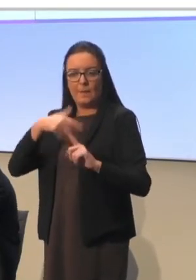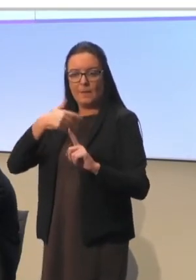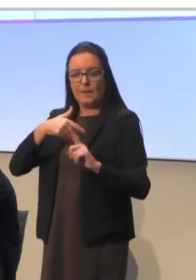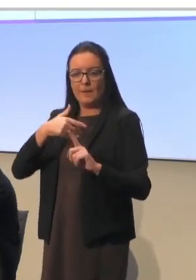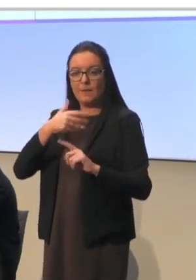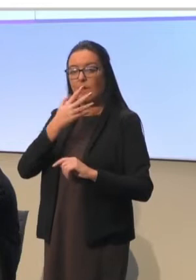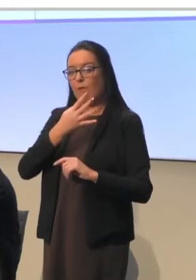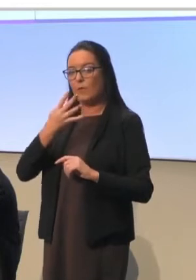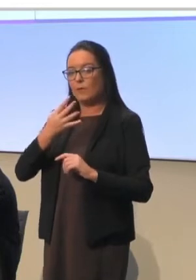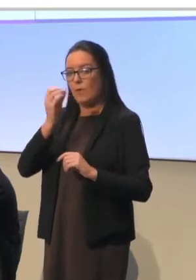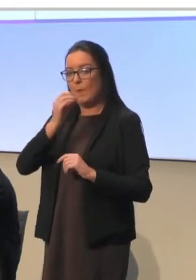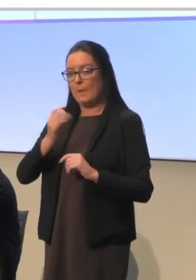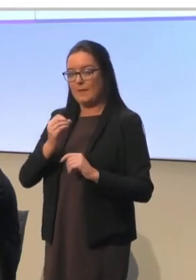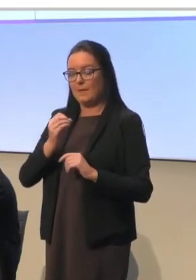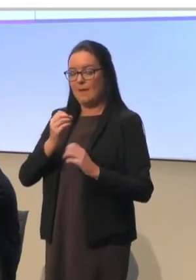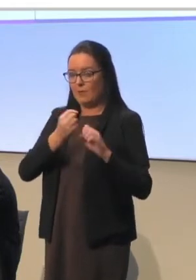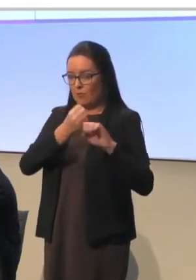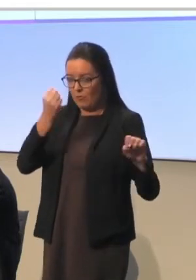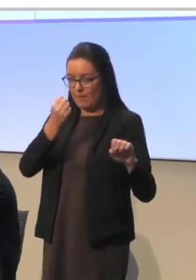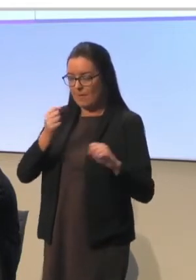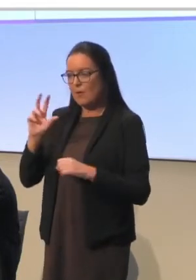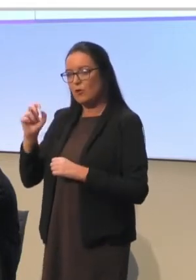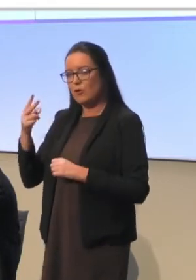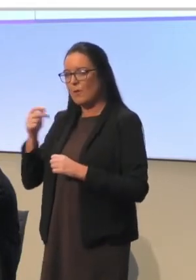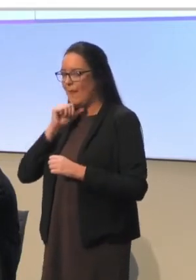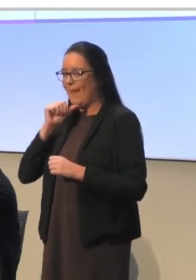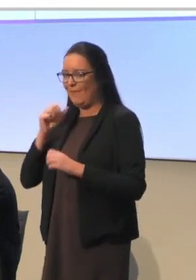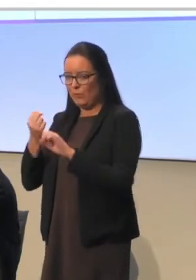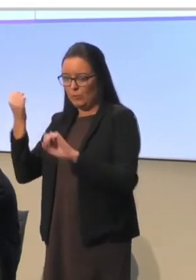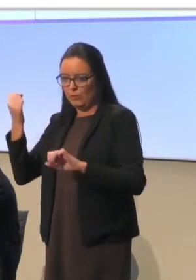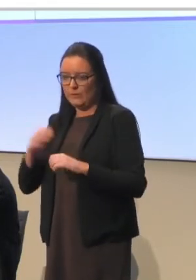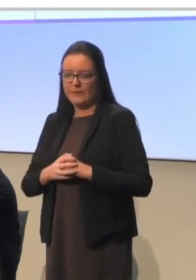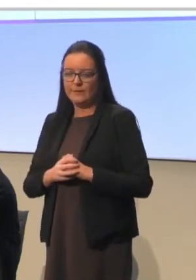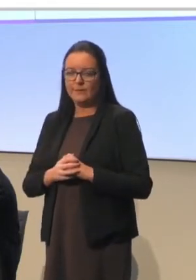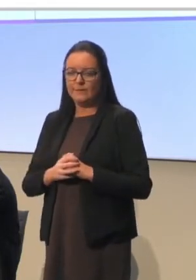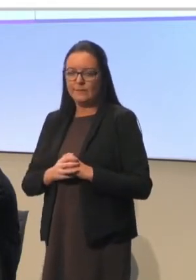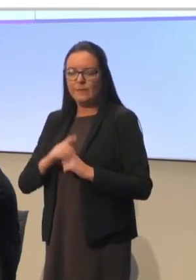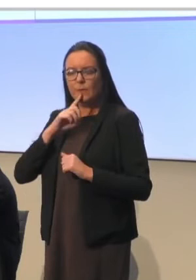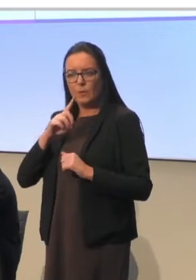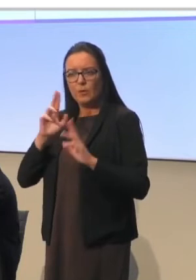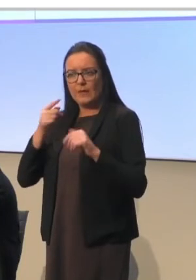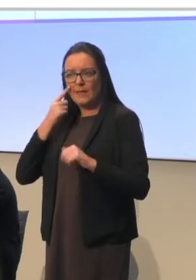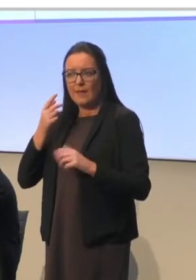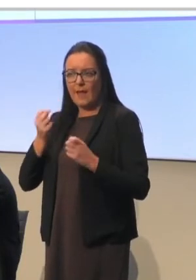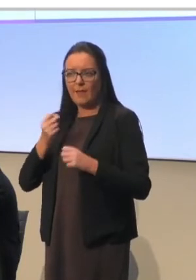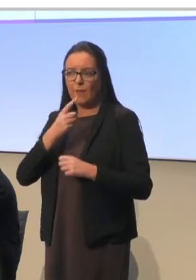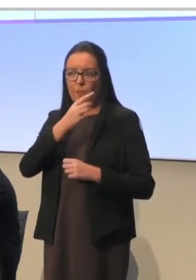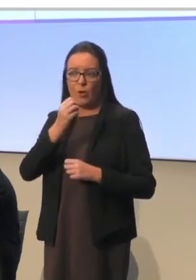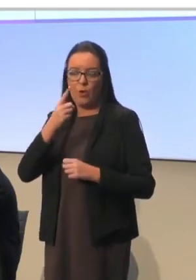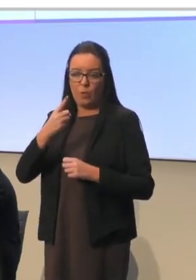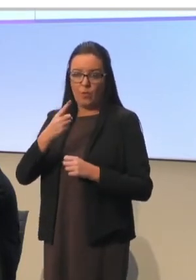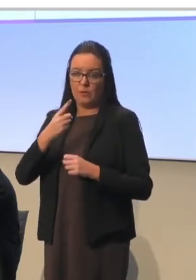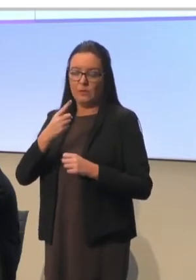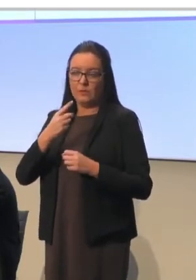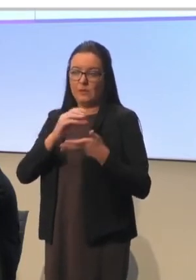were applying compared to 32% whose parents didn't have a degree. And you can see we have 101 in the sample applying for the